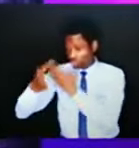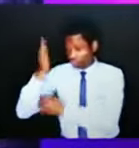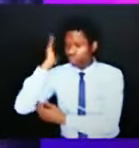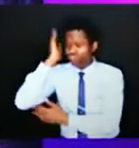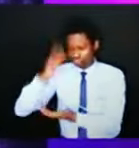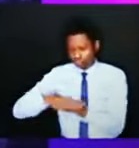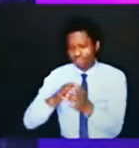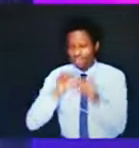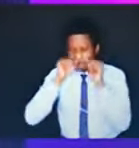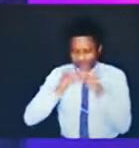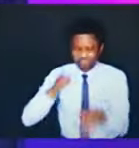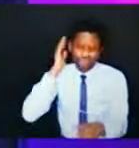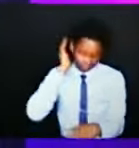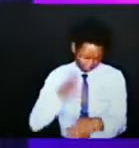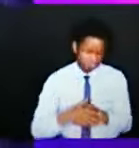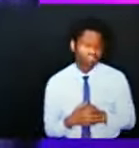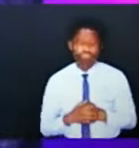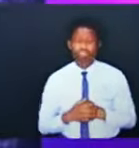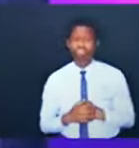blessed.